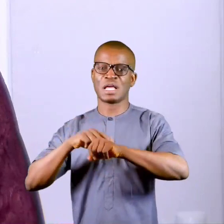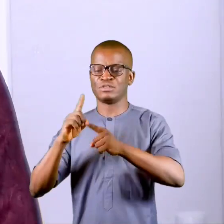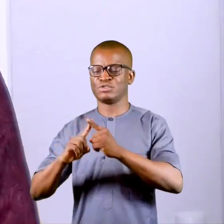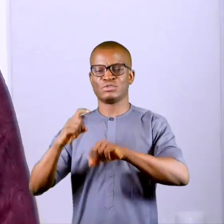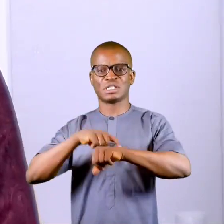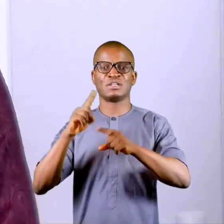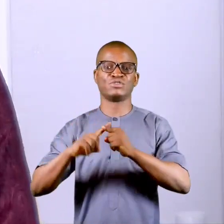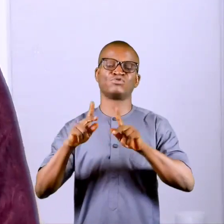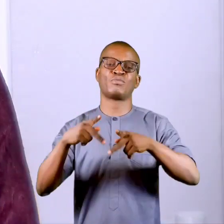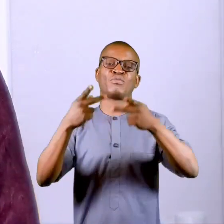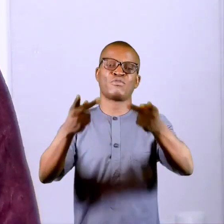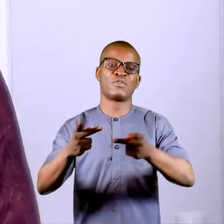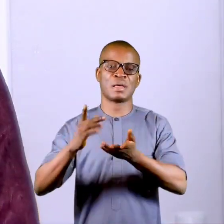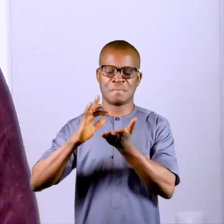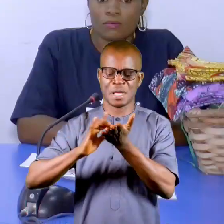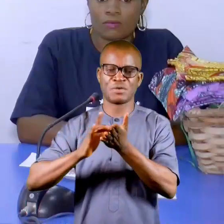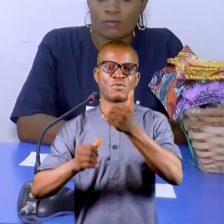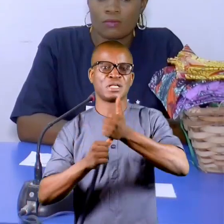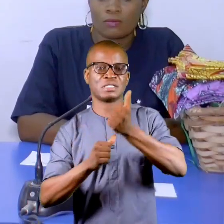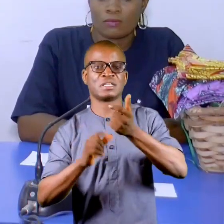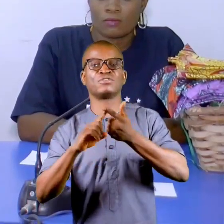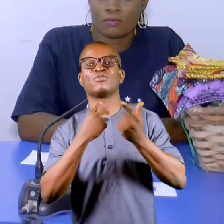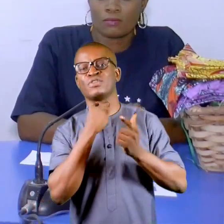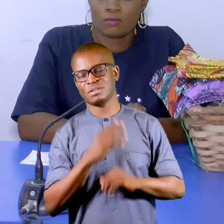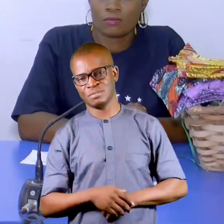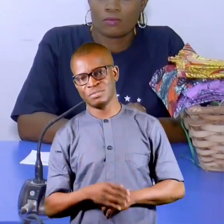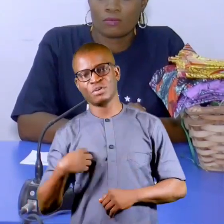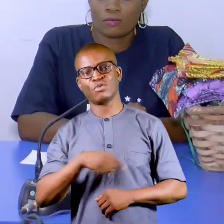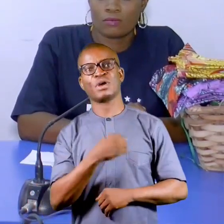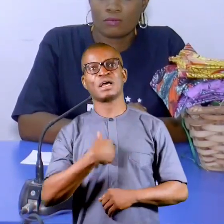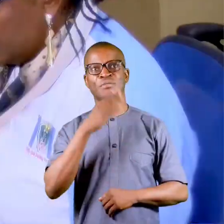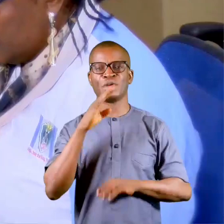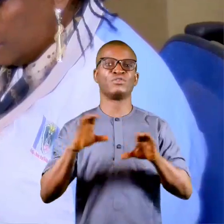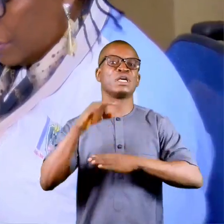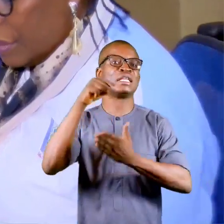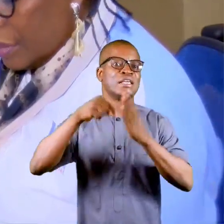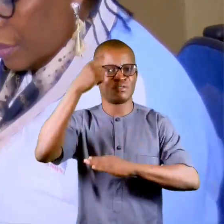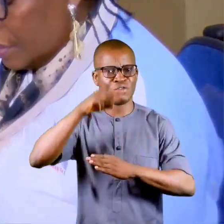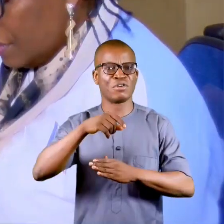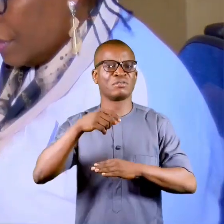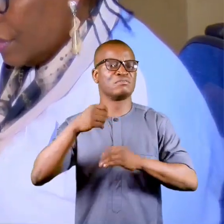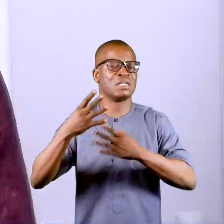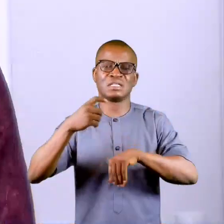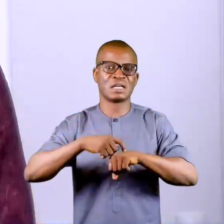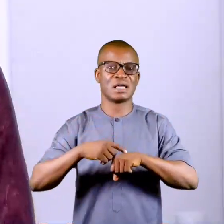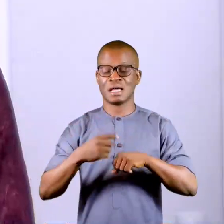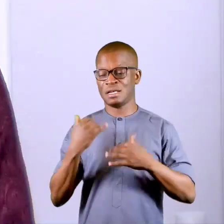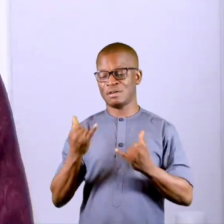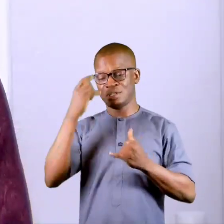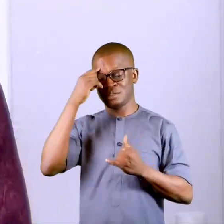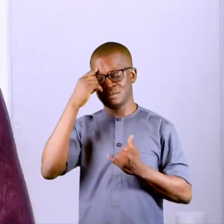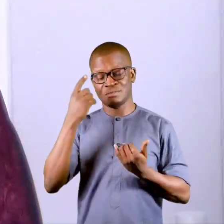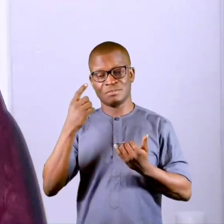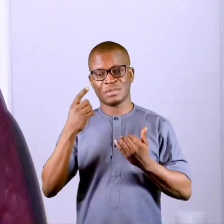provide, medical assistance. So we've been doing this for a while, and we thought it would be nice to come and see